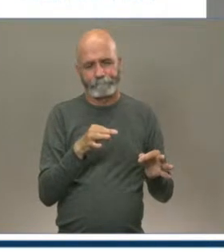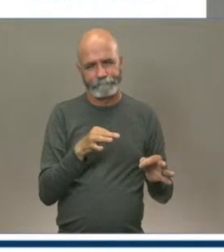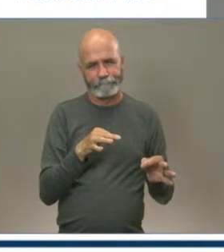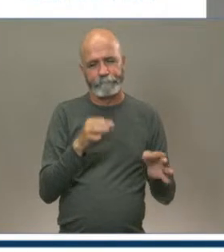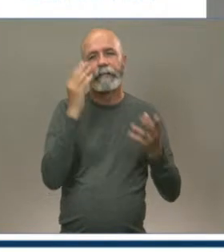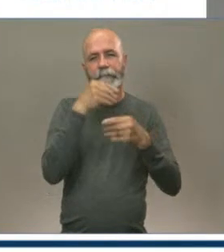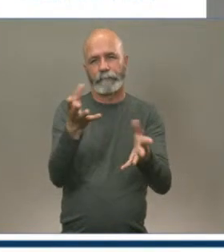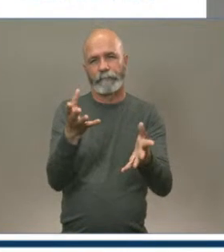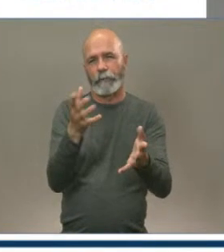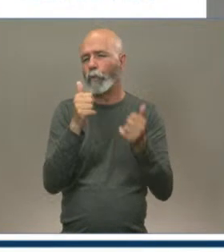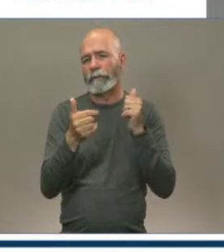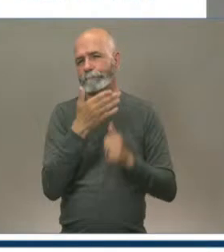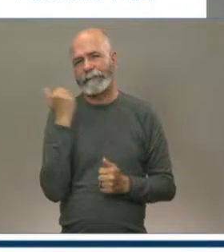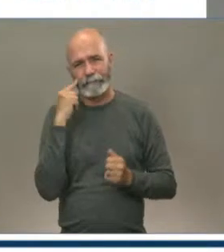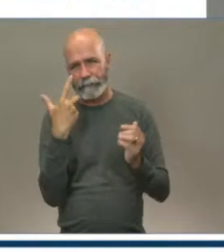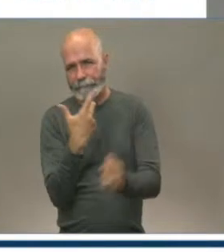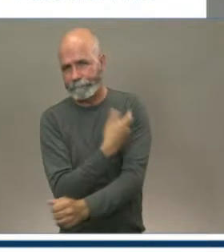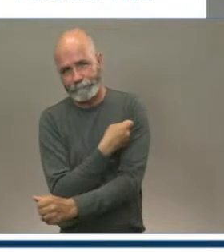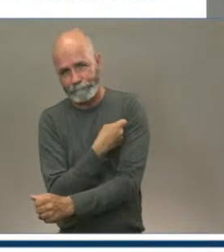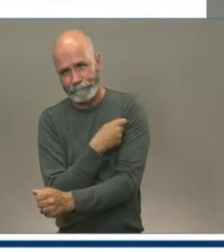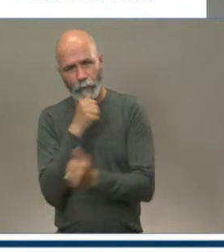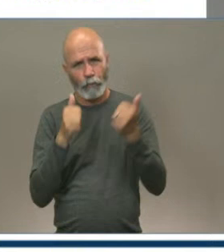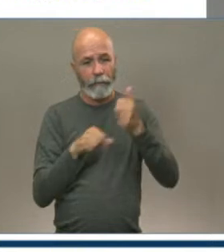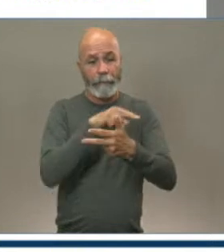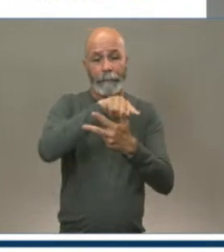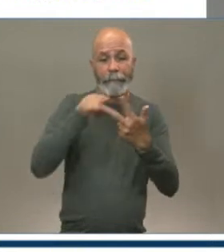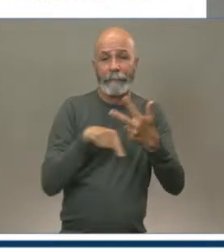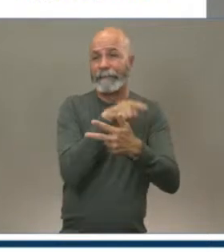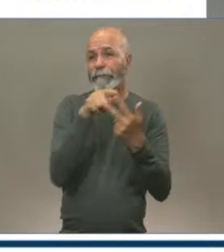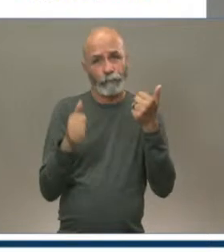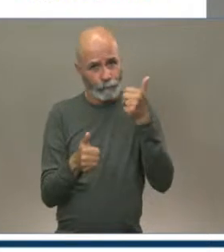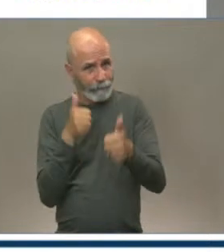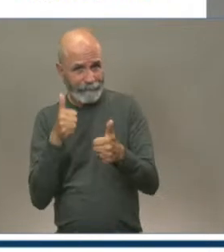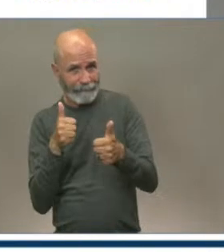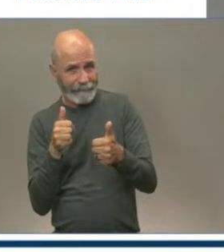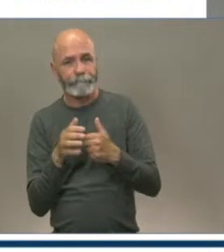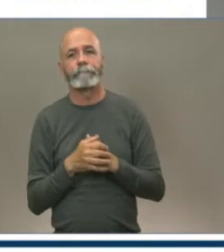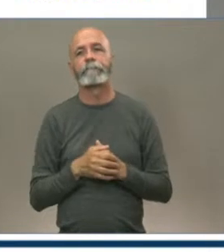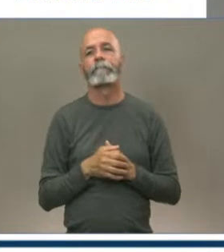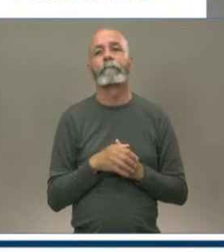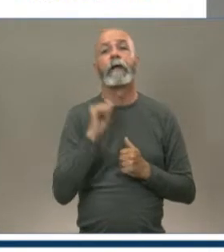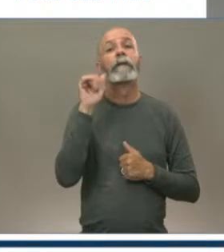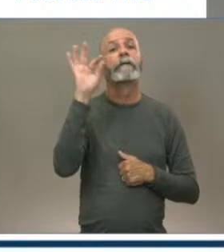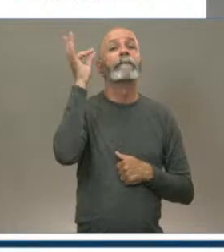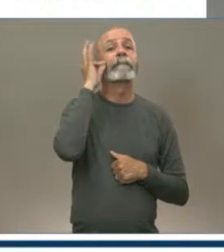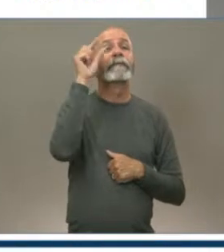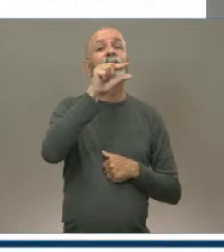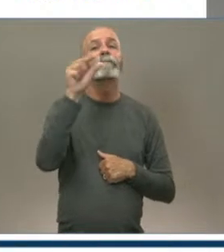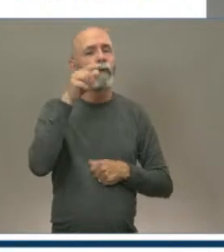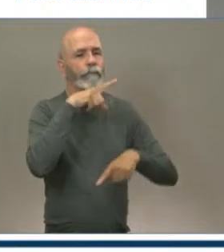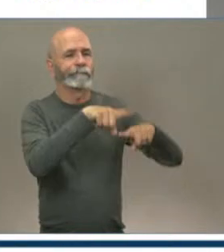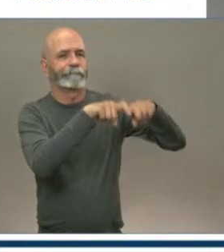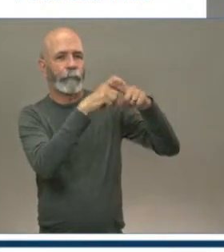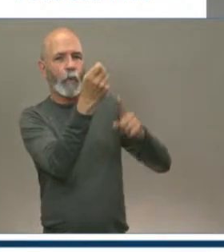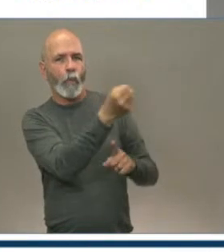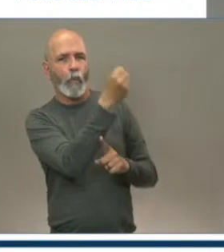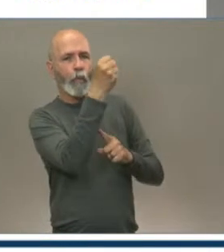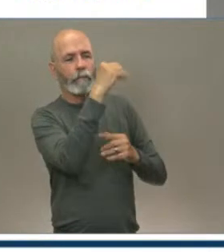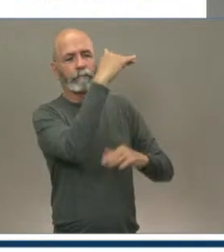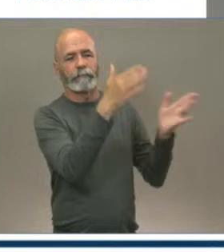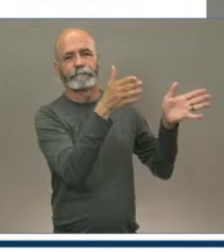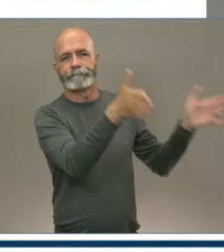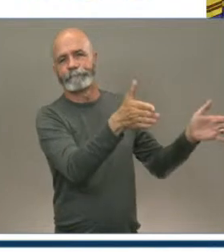and the federal government is agreed to hold on to our shipment nationally while we make those